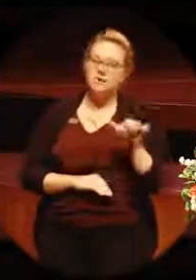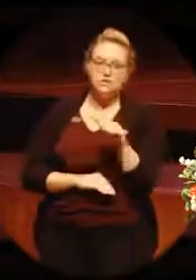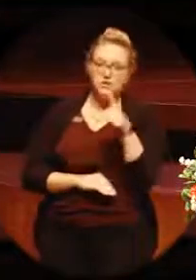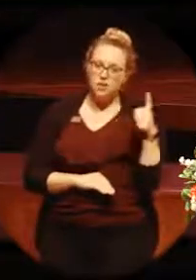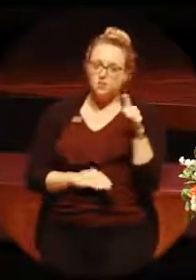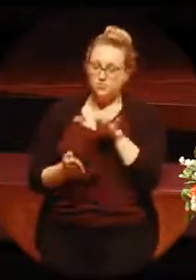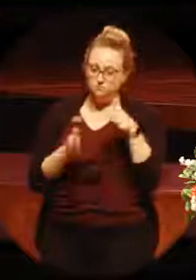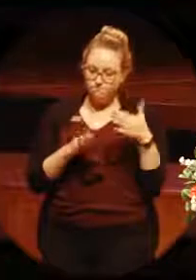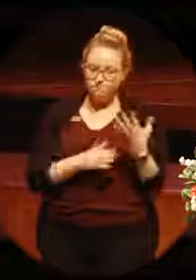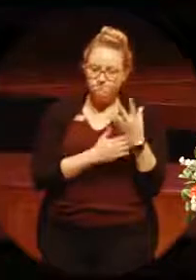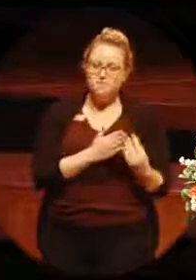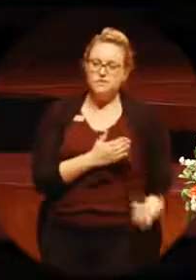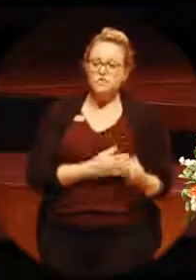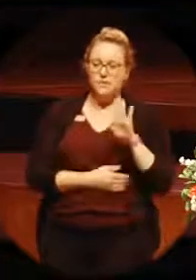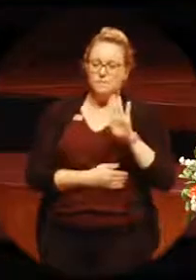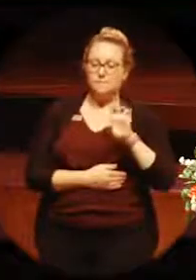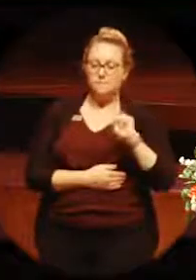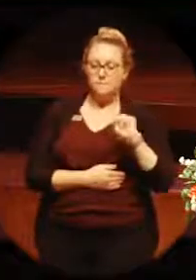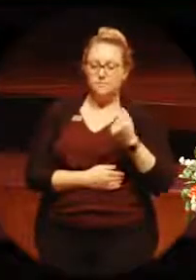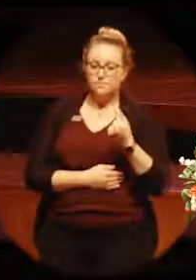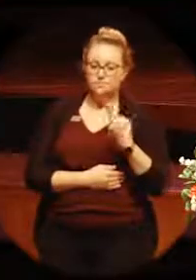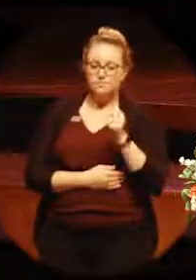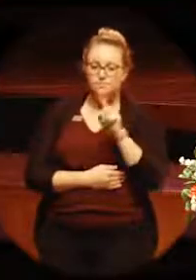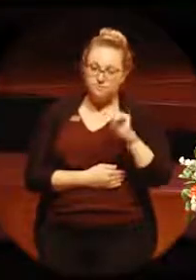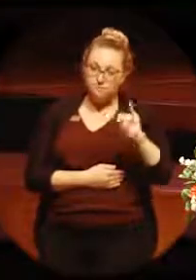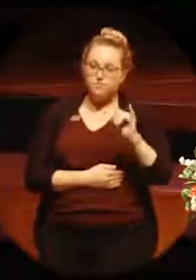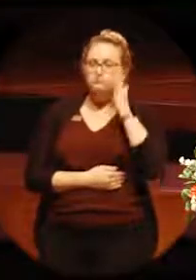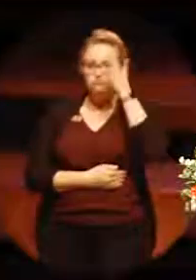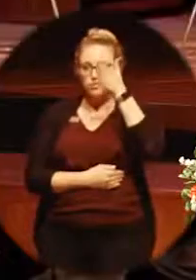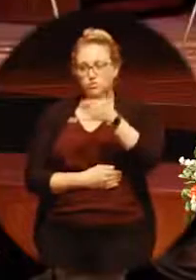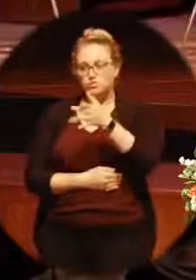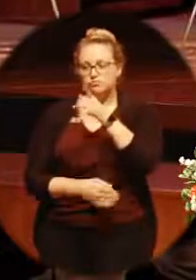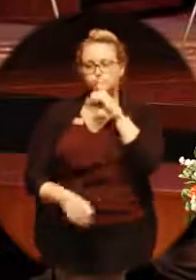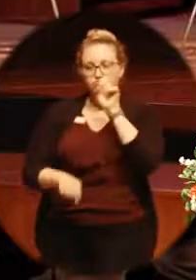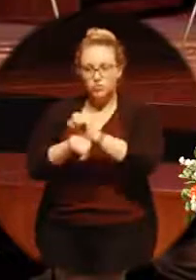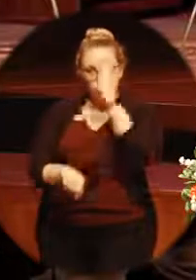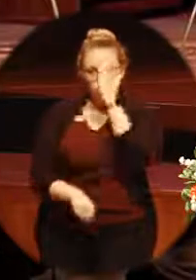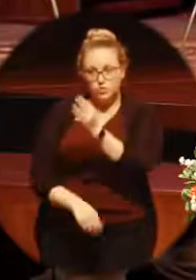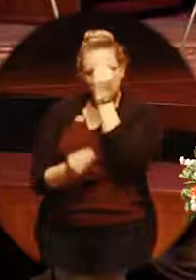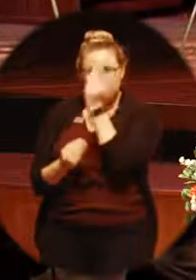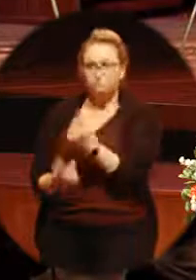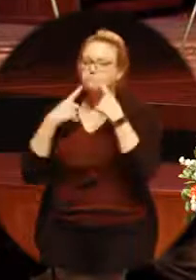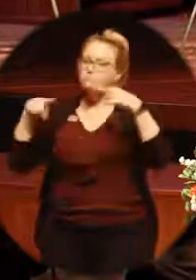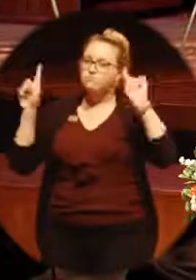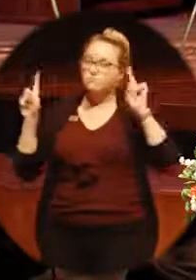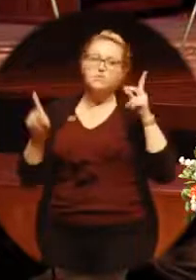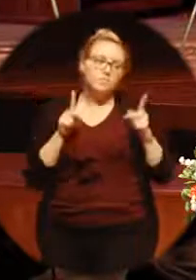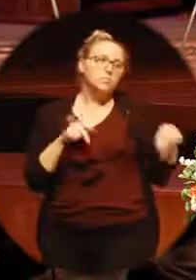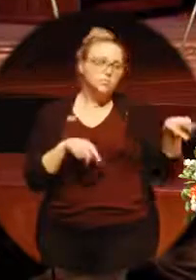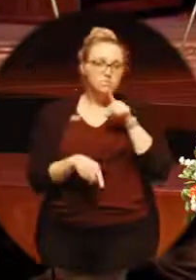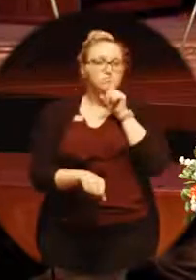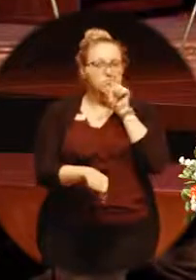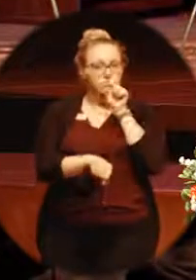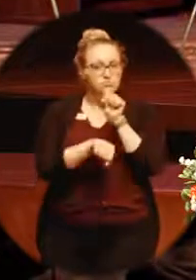others who perished in Benghazi. Eventually the truth will come out, and it's people like you that are going to make